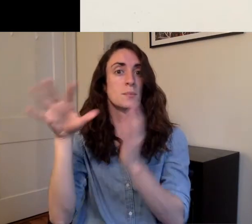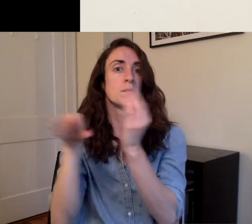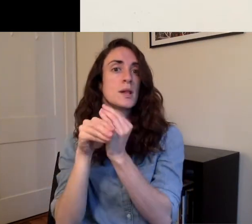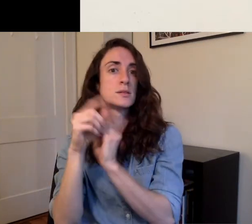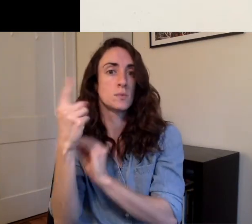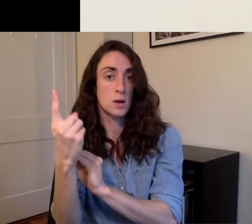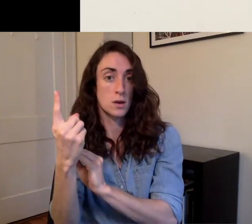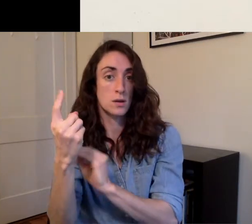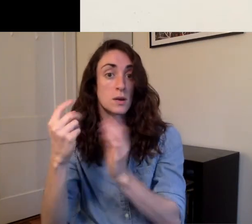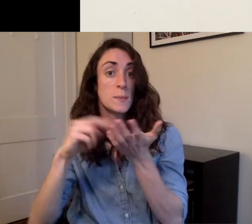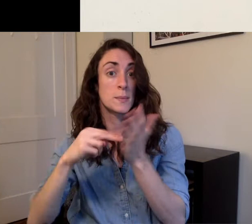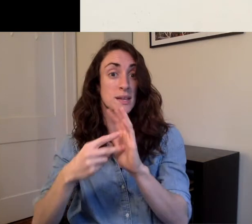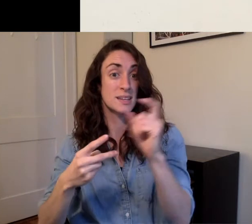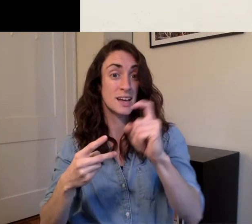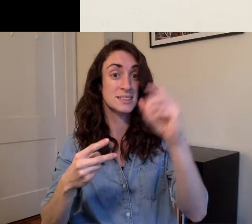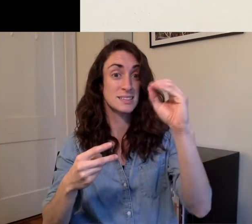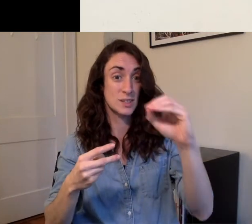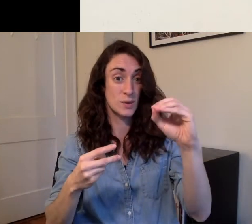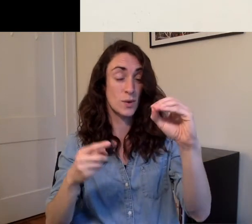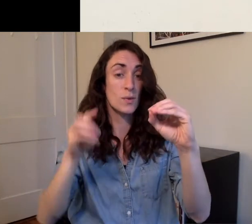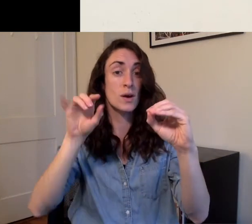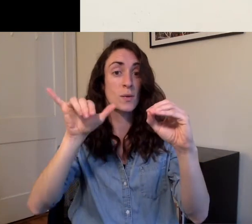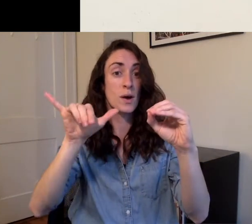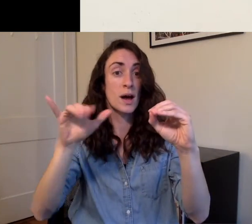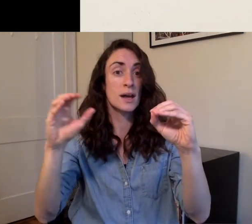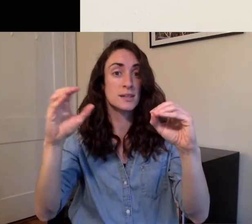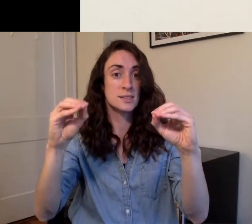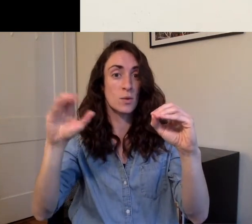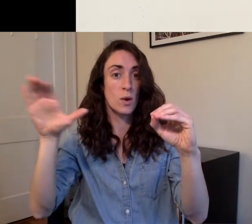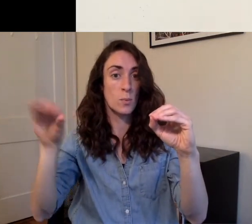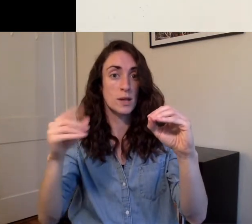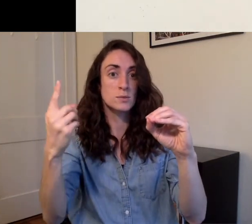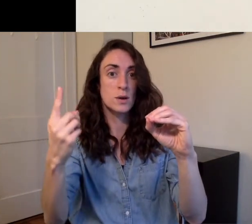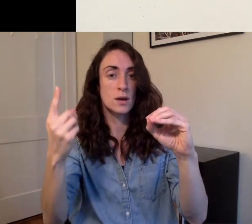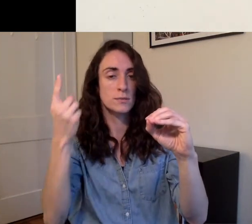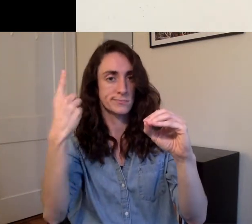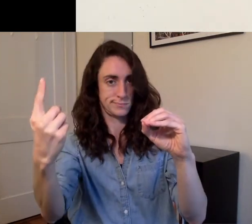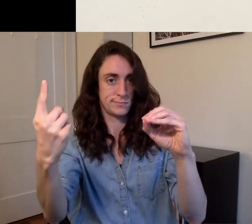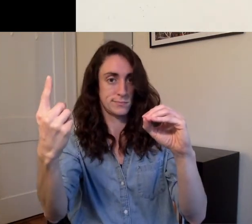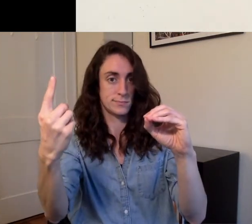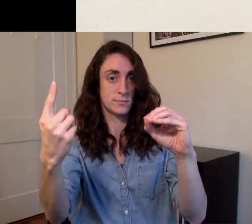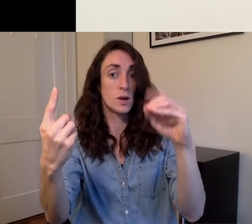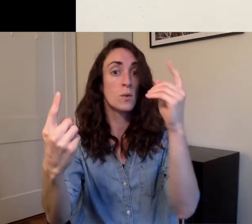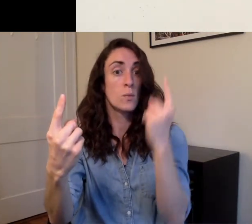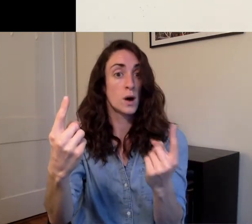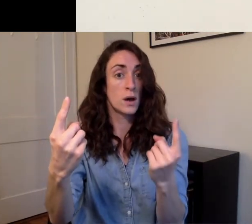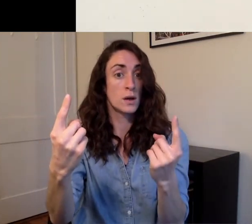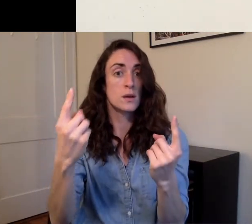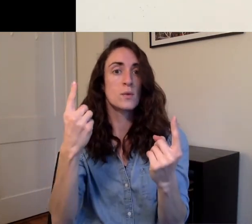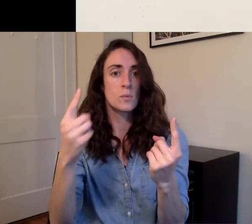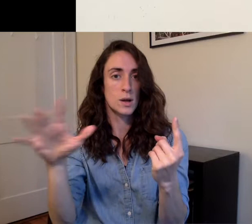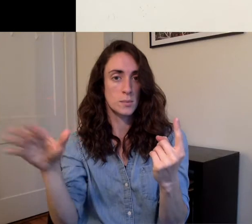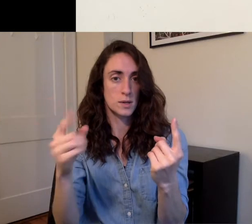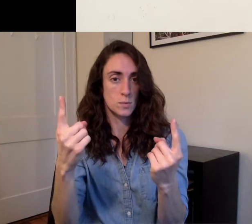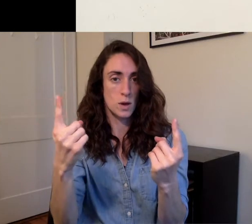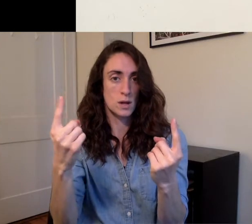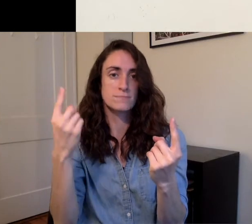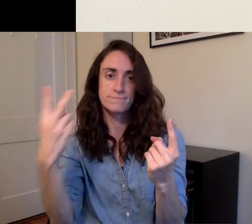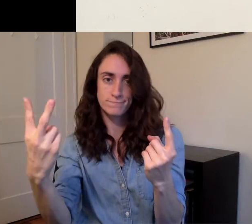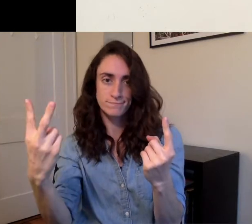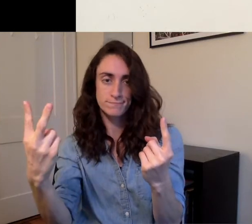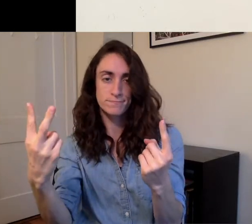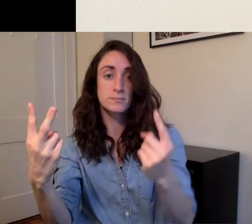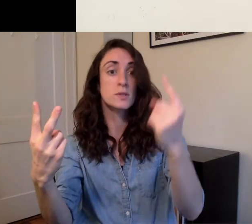y will equal 0 plus 1, which is 1. Then we'll have y equals 1 plus 1, which is 2, and y equals 2 plus 1, which is